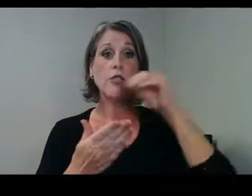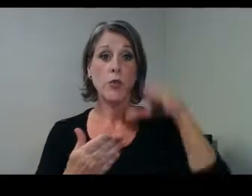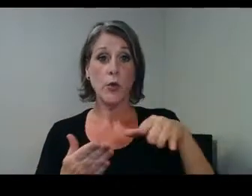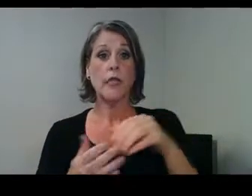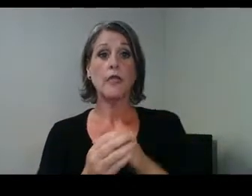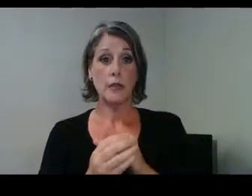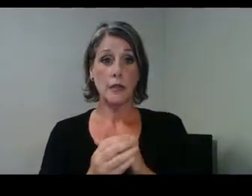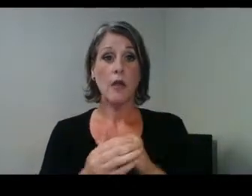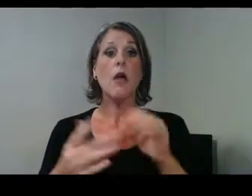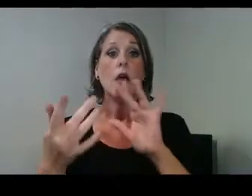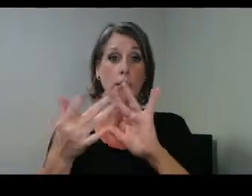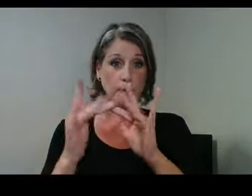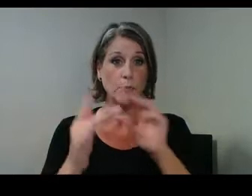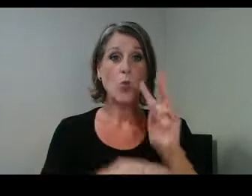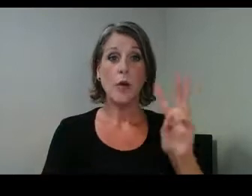access regularly.